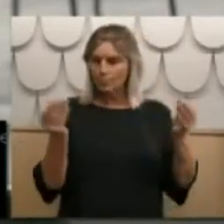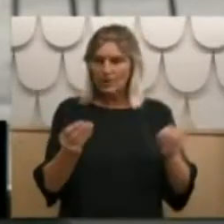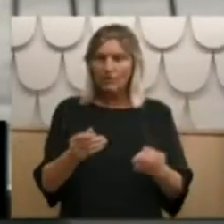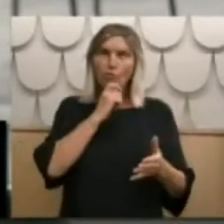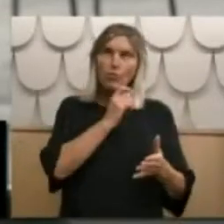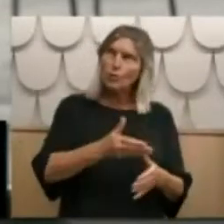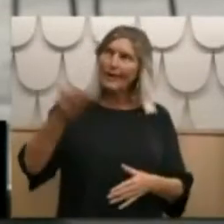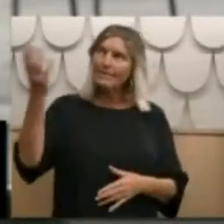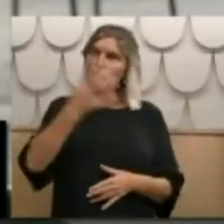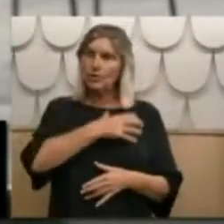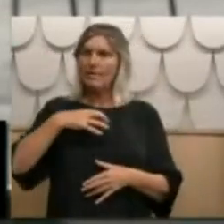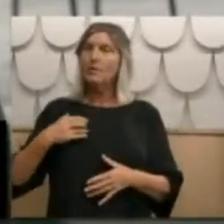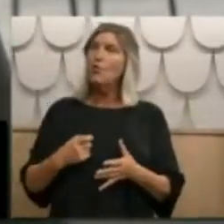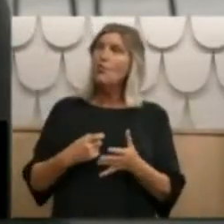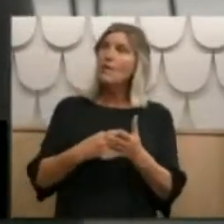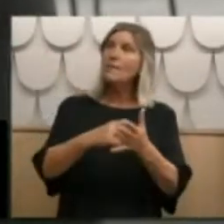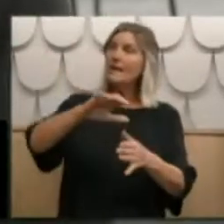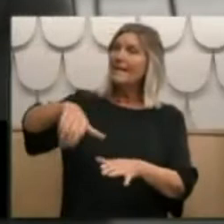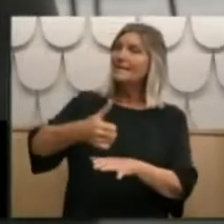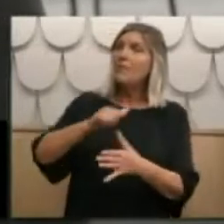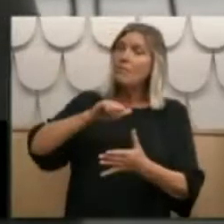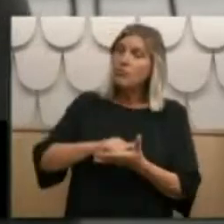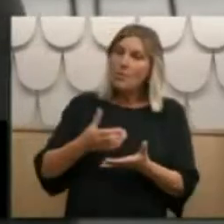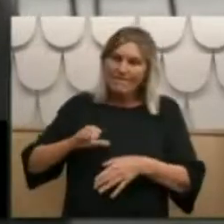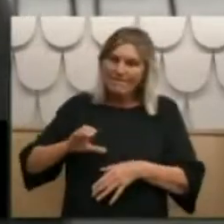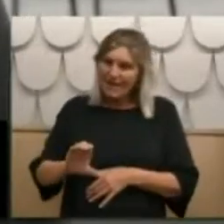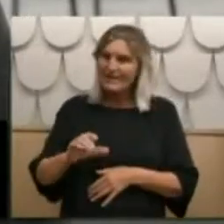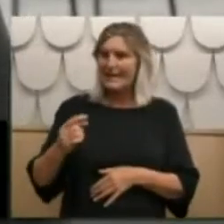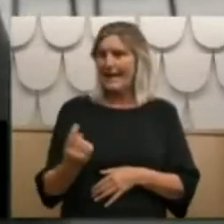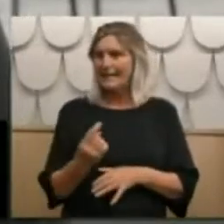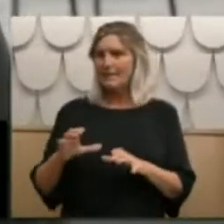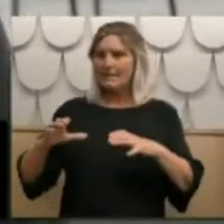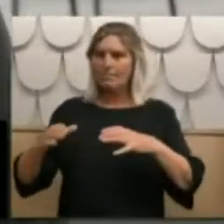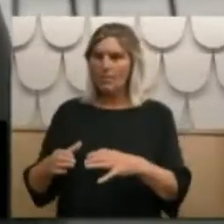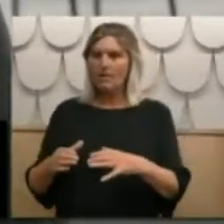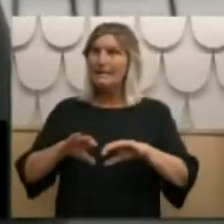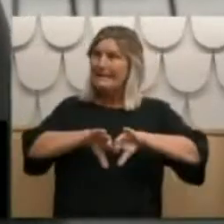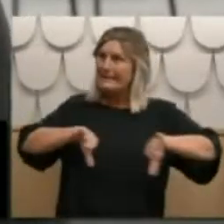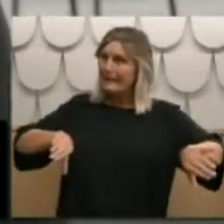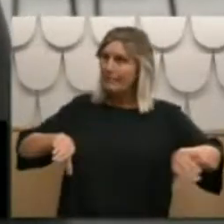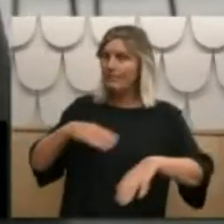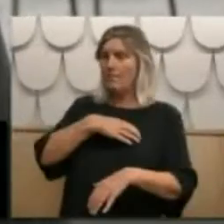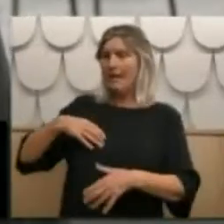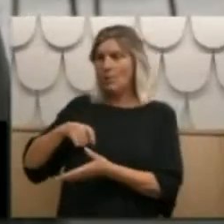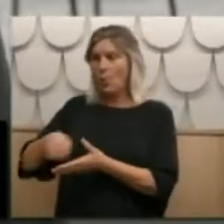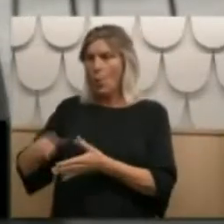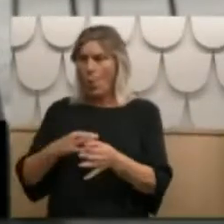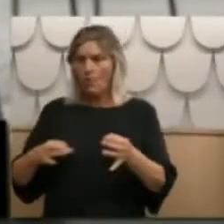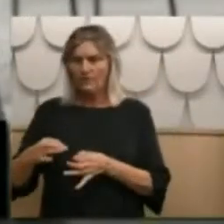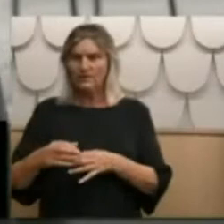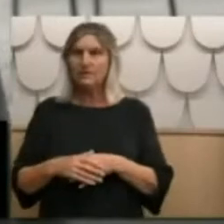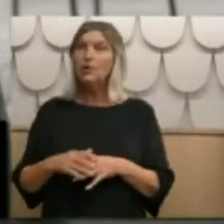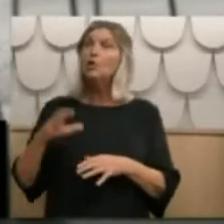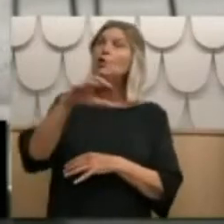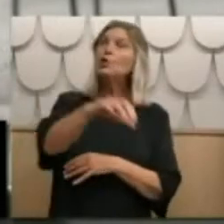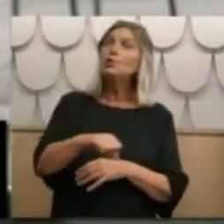recommending the establishment of a properly funded independent body entirely separate from the Crown Law Office to take